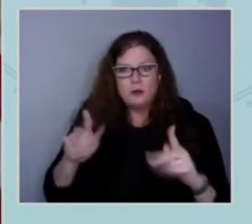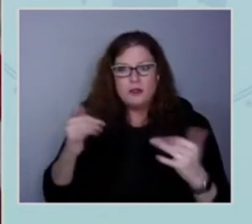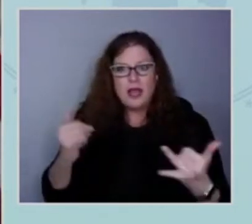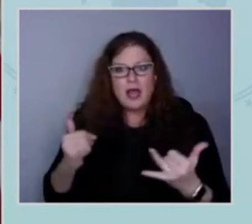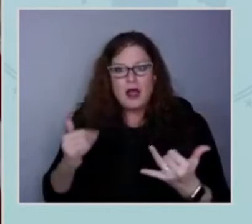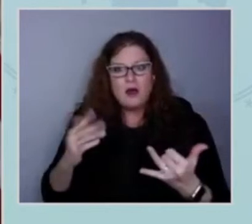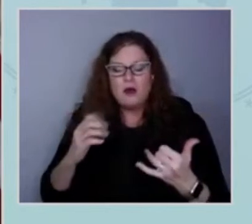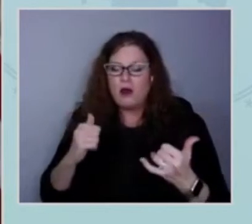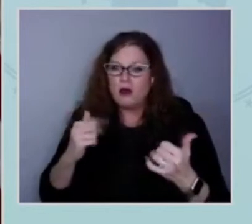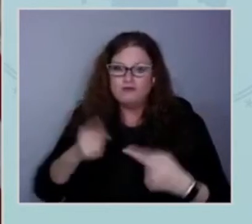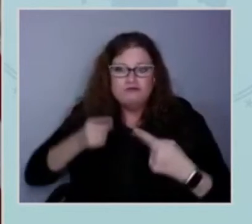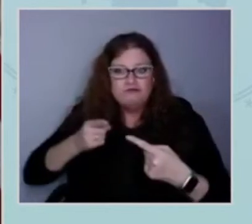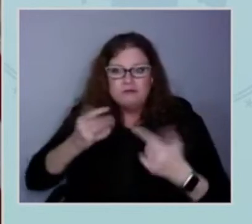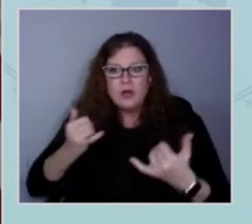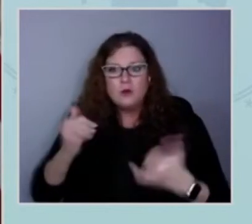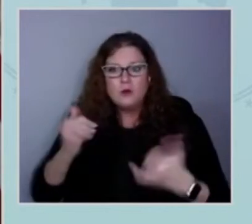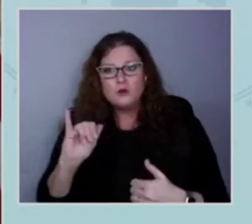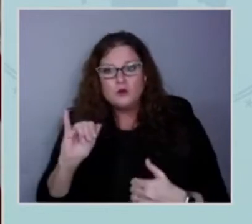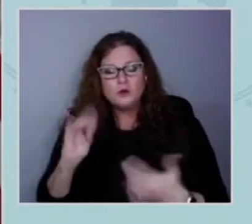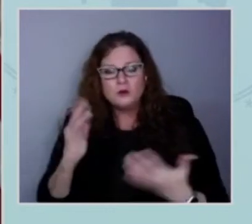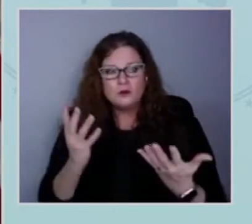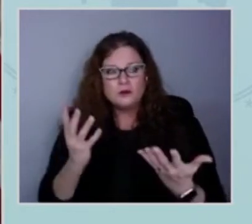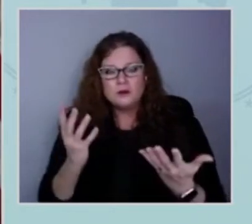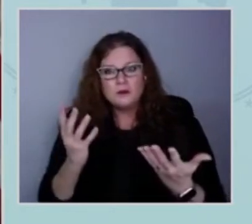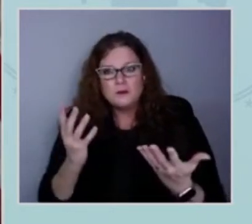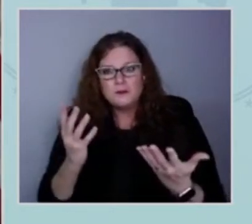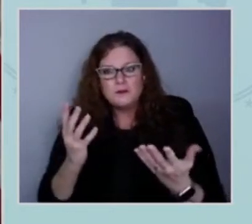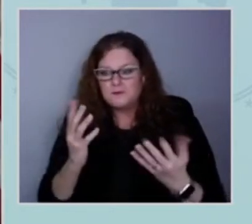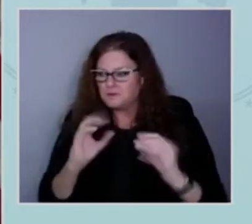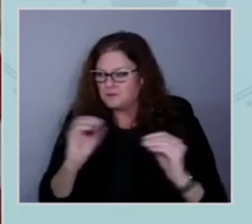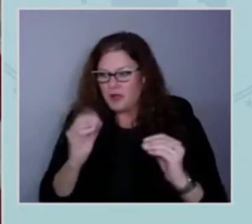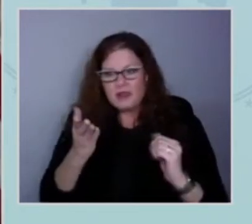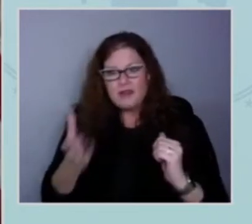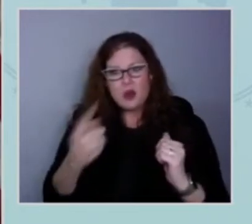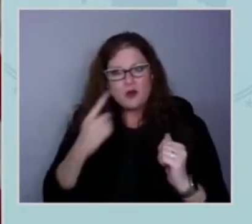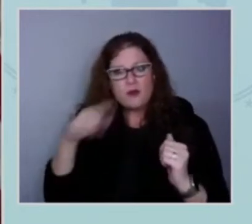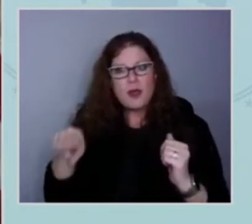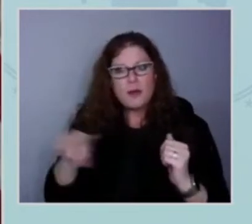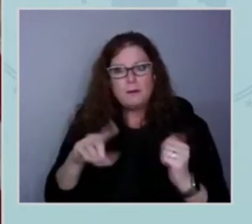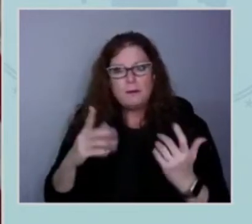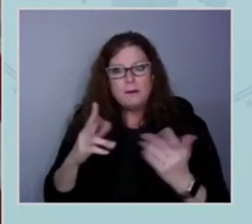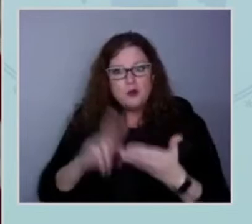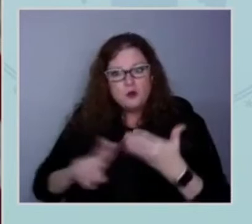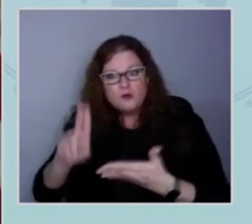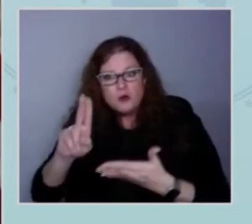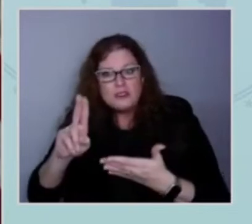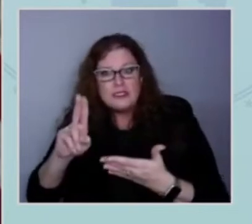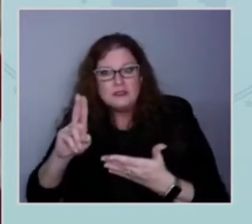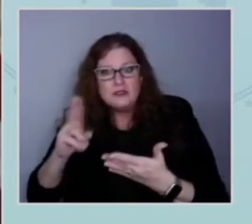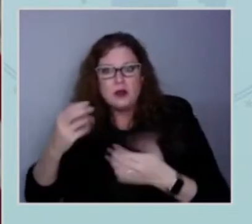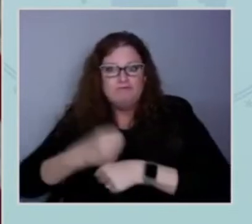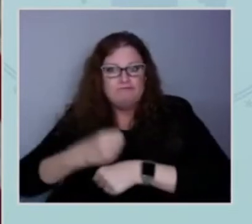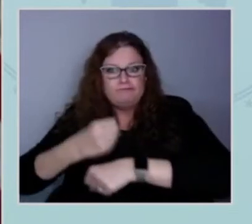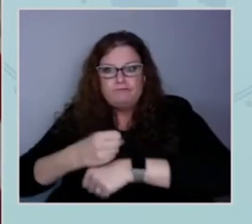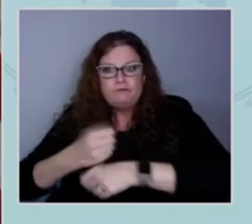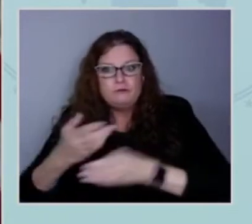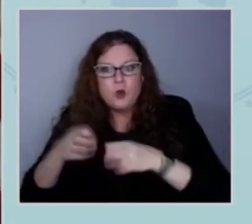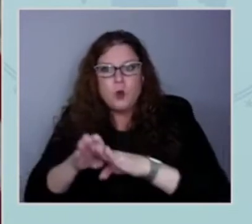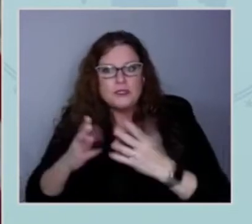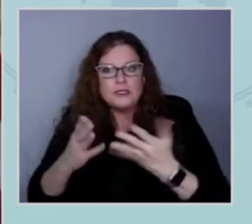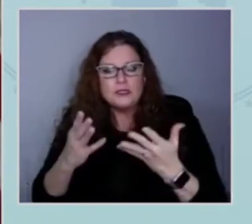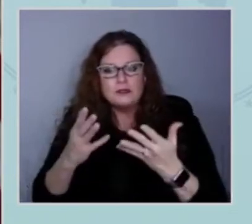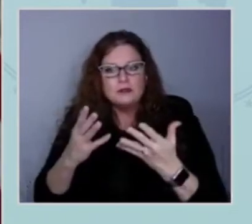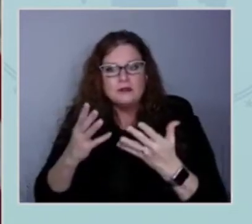serve the universities and their food systems, what's happened to them now? They're all in trouble as well. There's nothing, there's nothing there